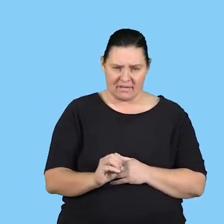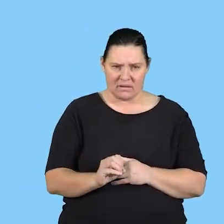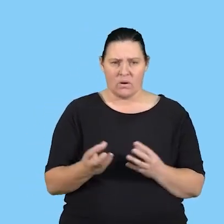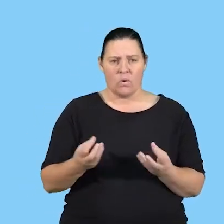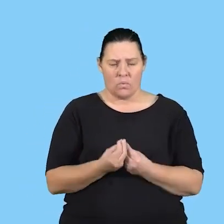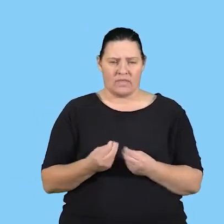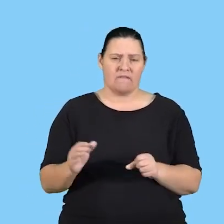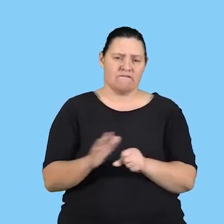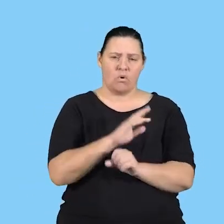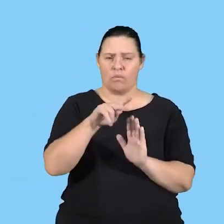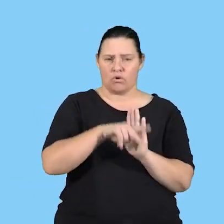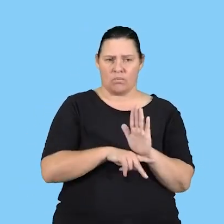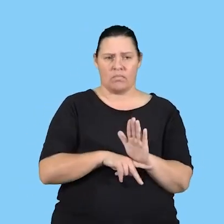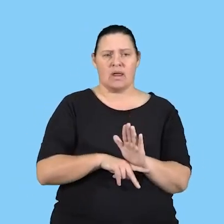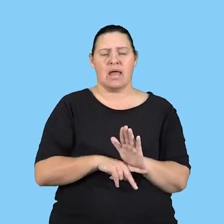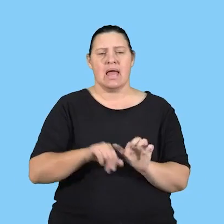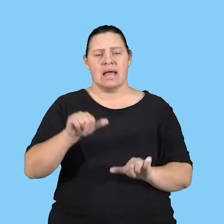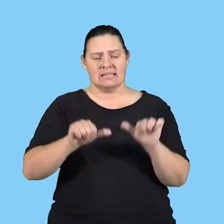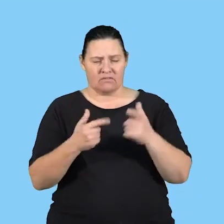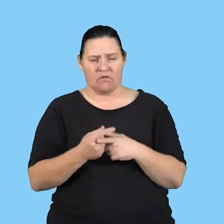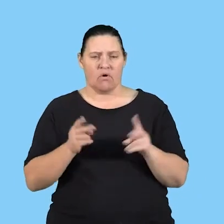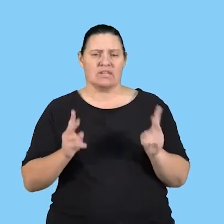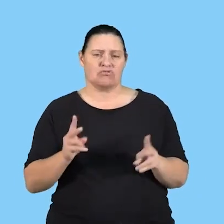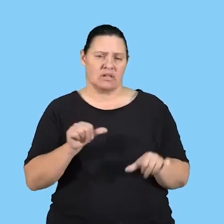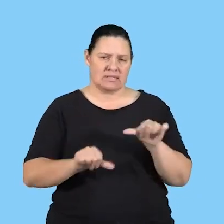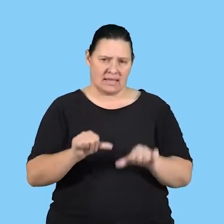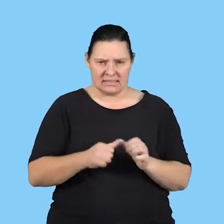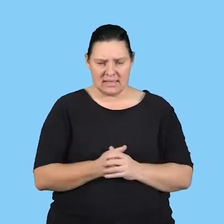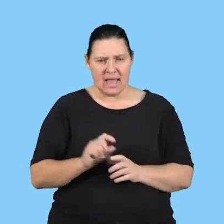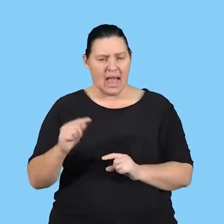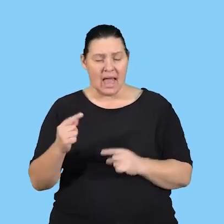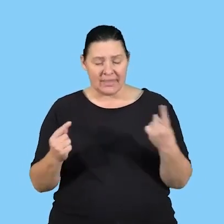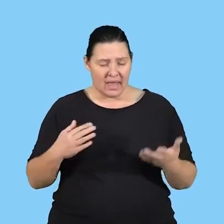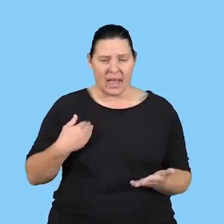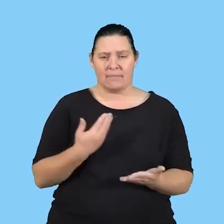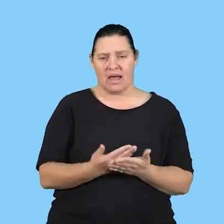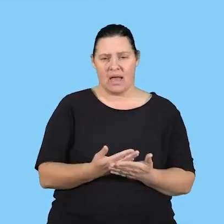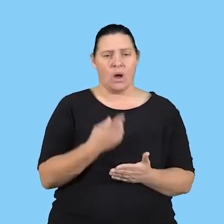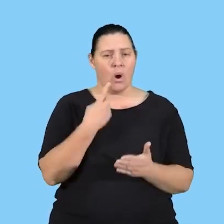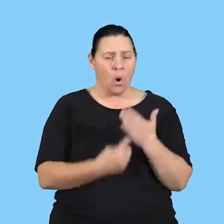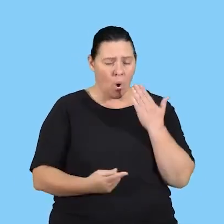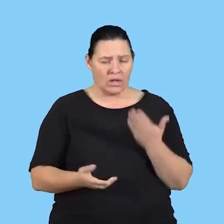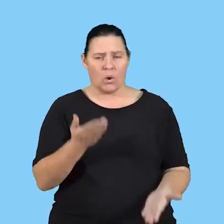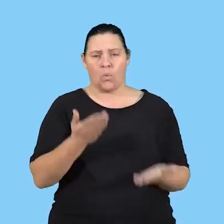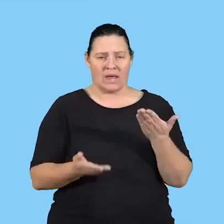the full program of assessment for natural sciences. Everything else applies except for the